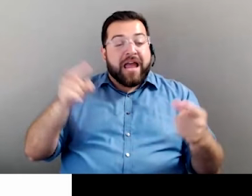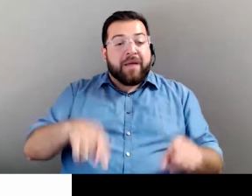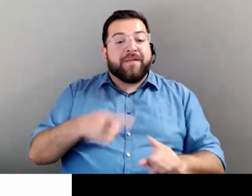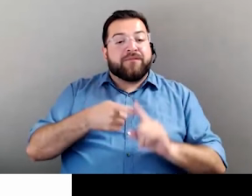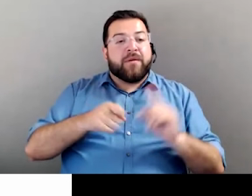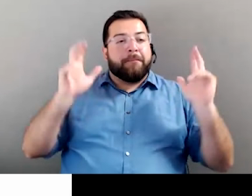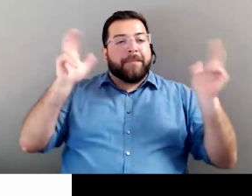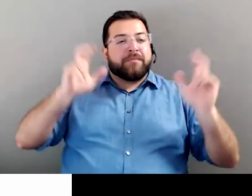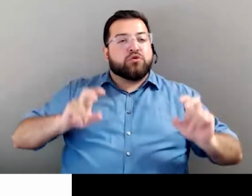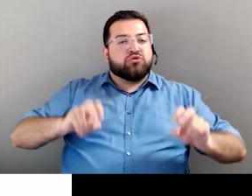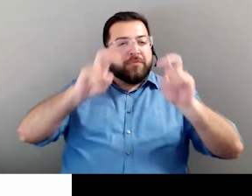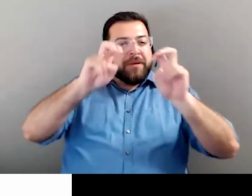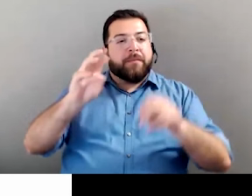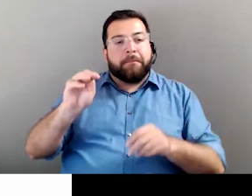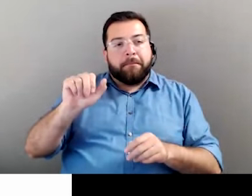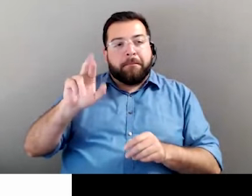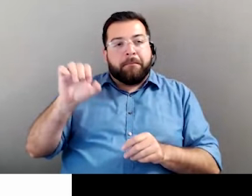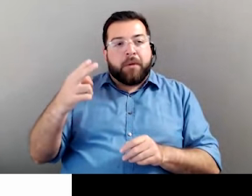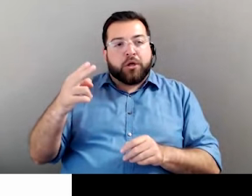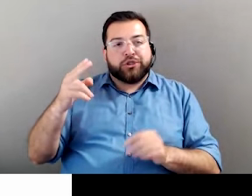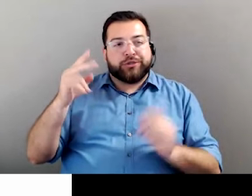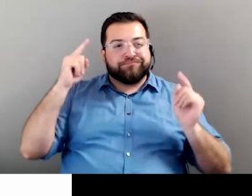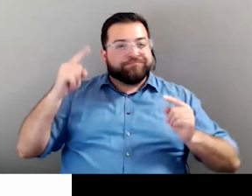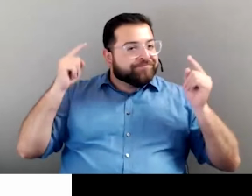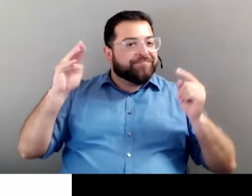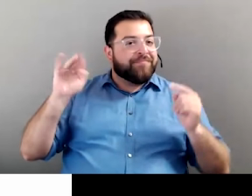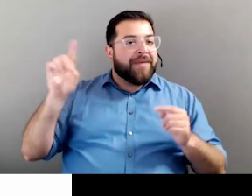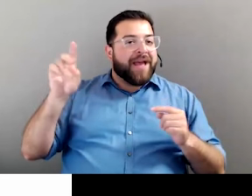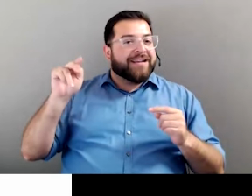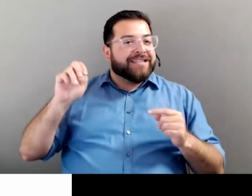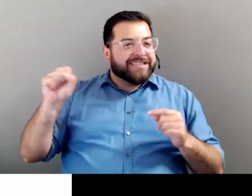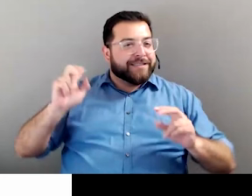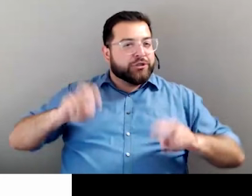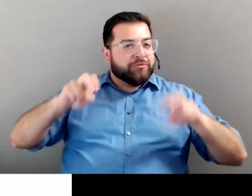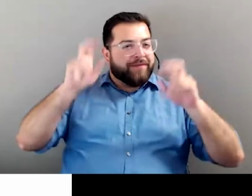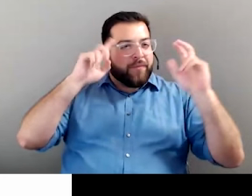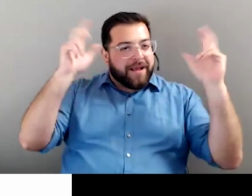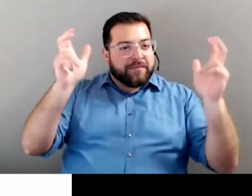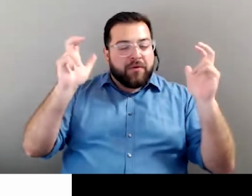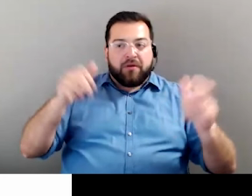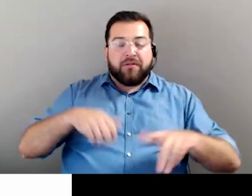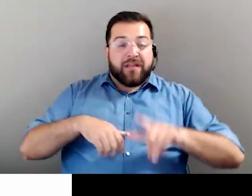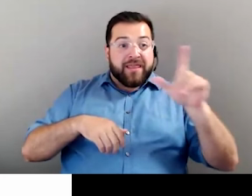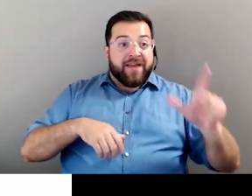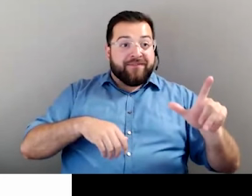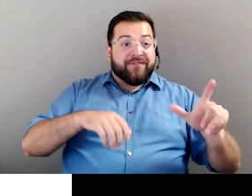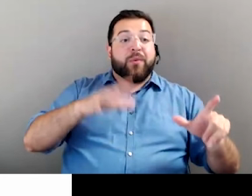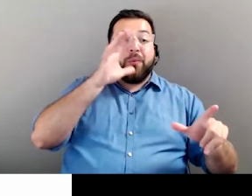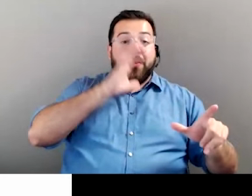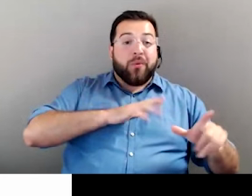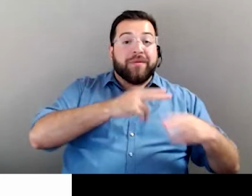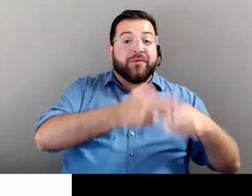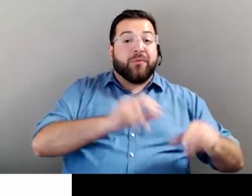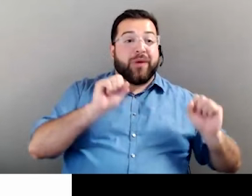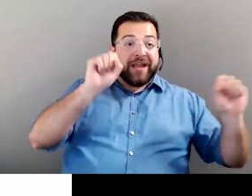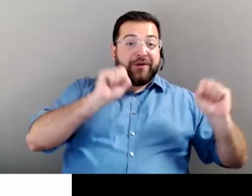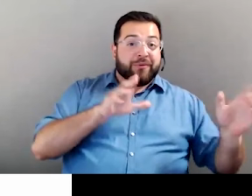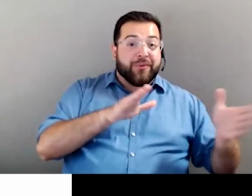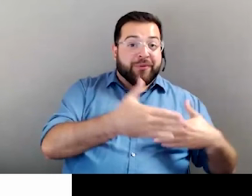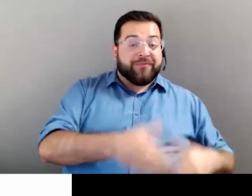2021. And so the left side is the women's weight room and the right side was the men's weight room. And so just say